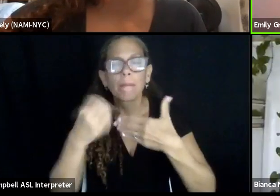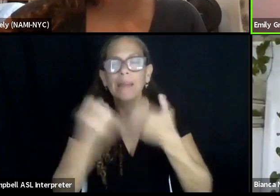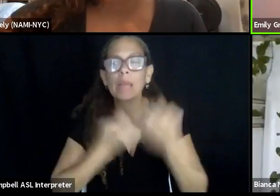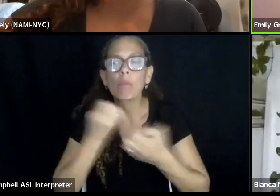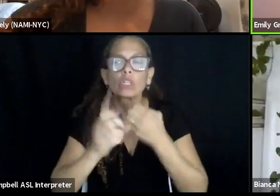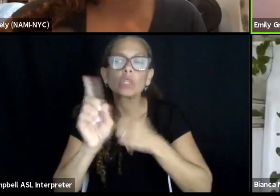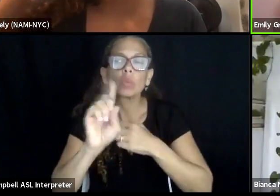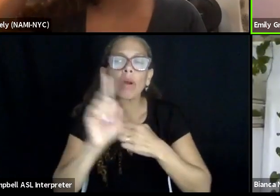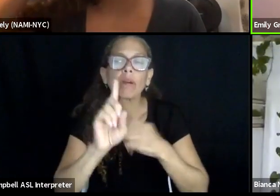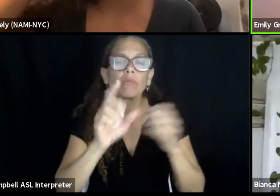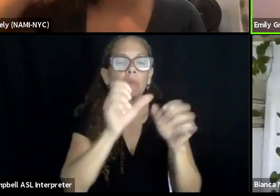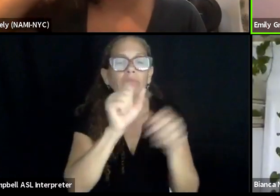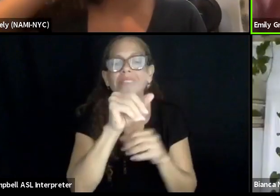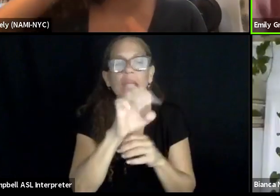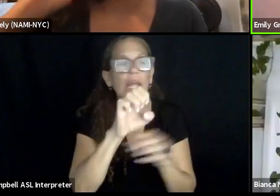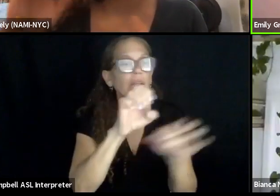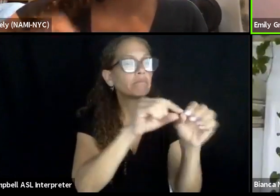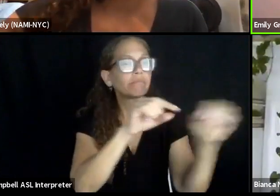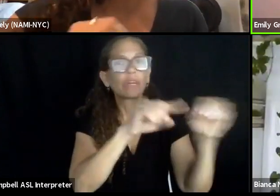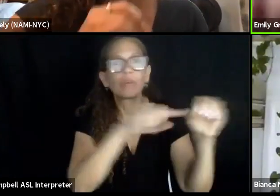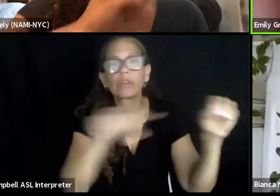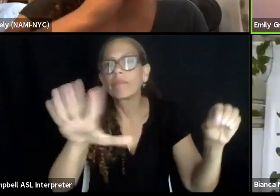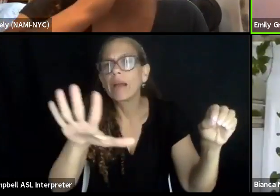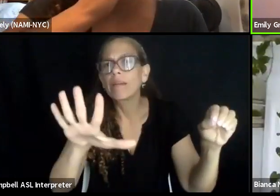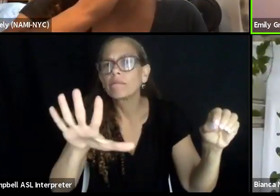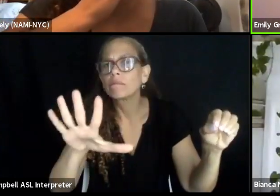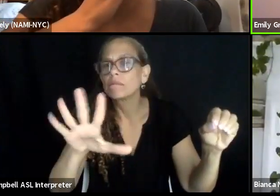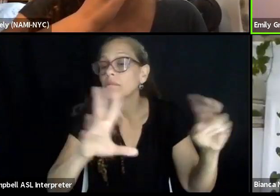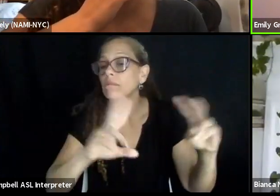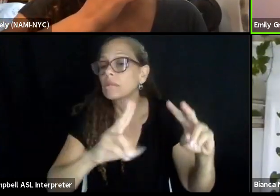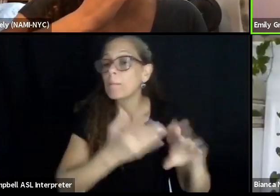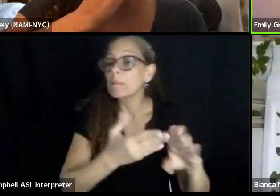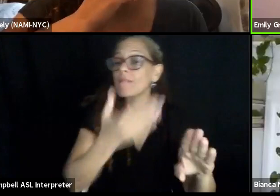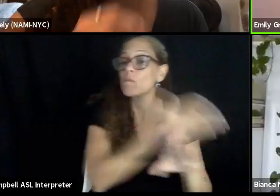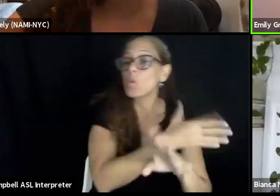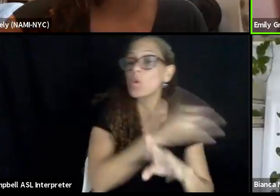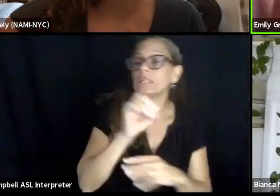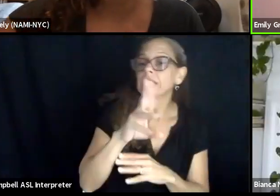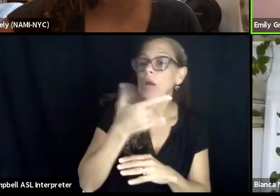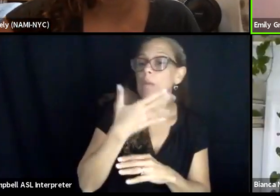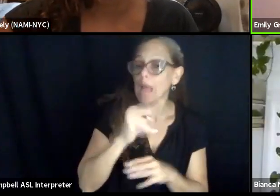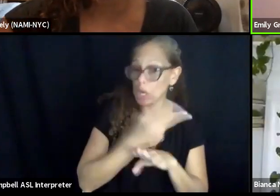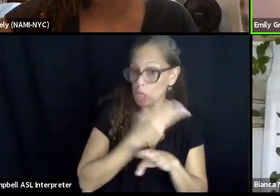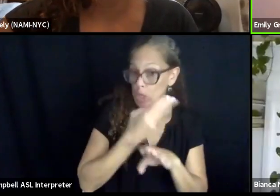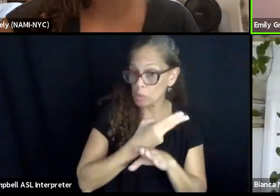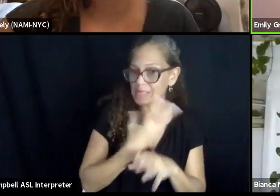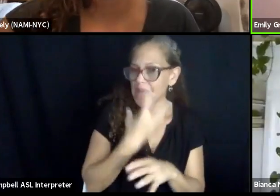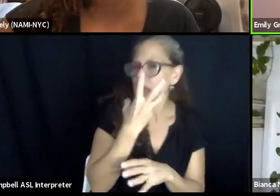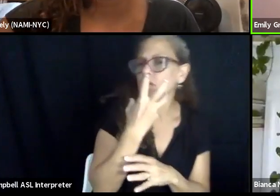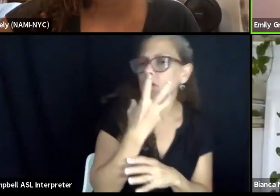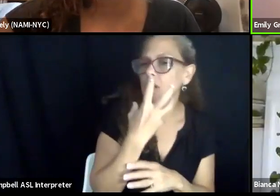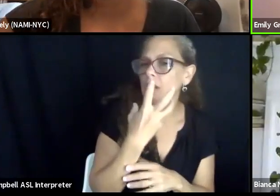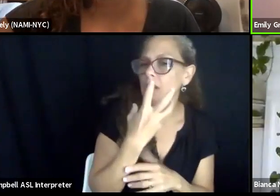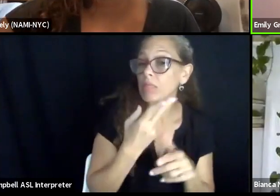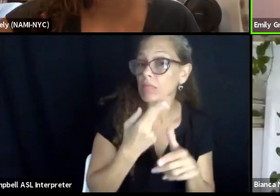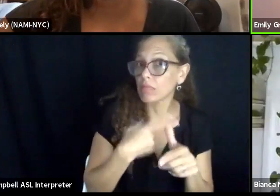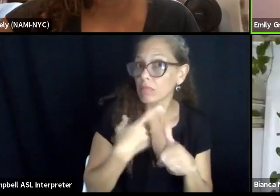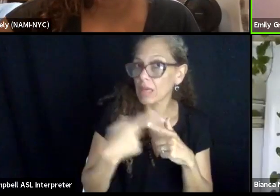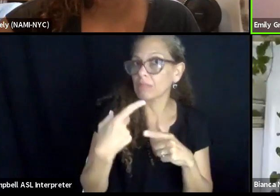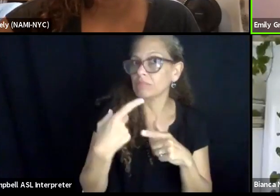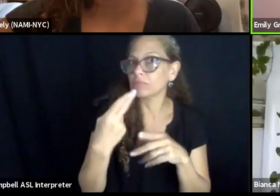on a scale of 0 to 5. How angry was I before Dear Man, and how angry was I after? And so I